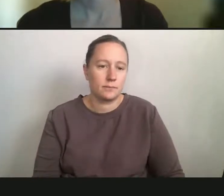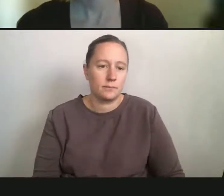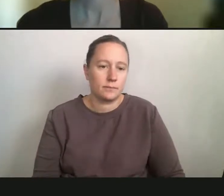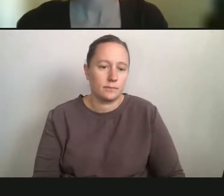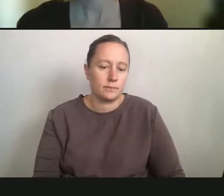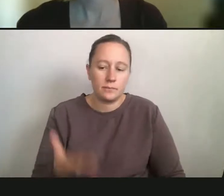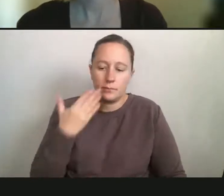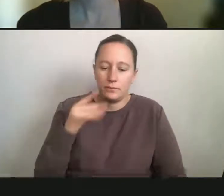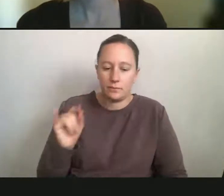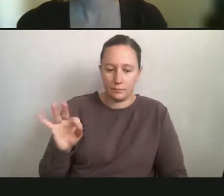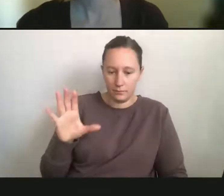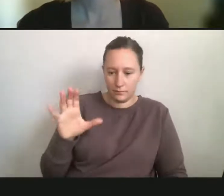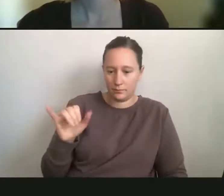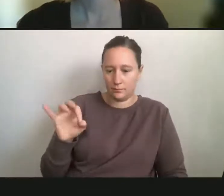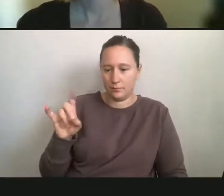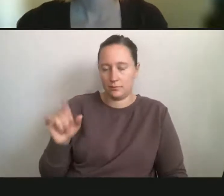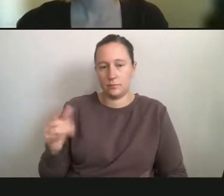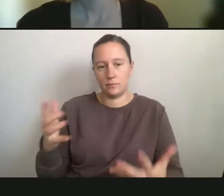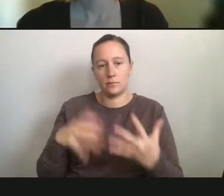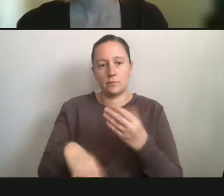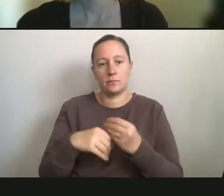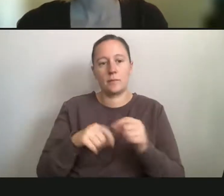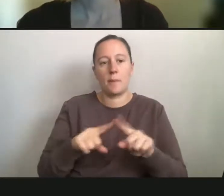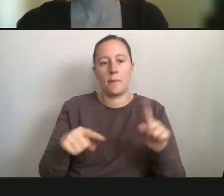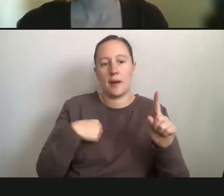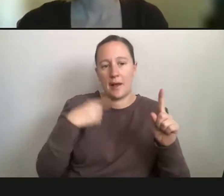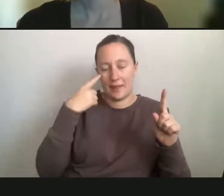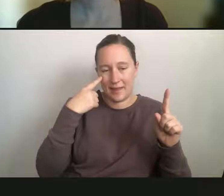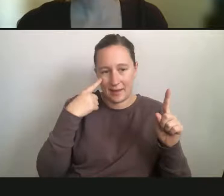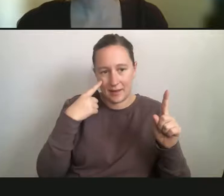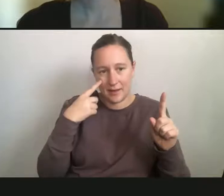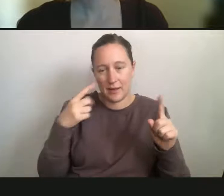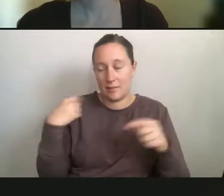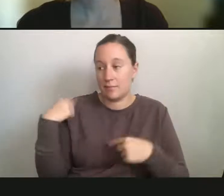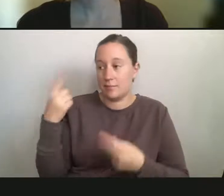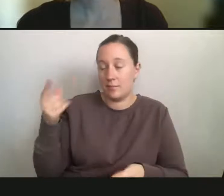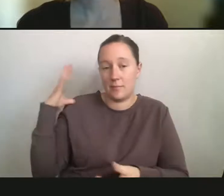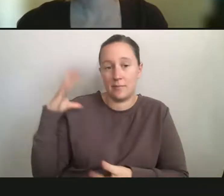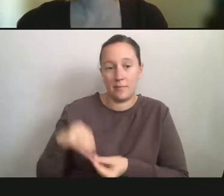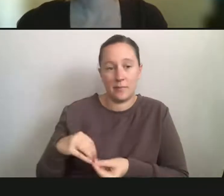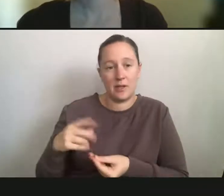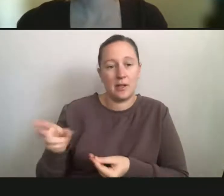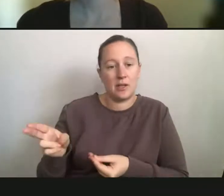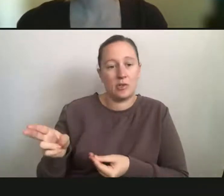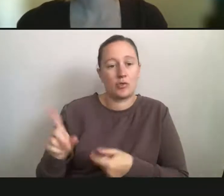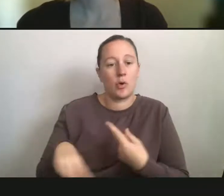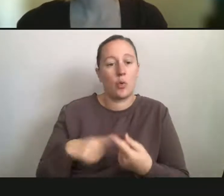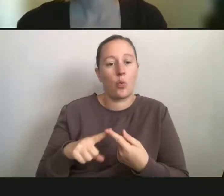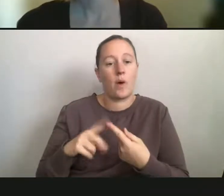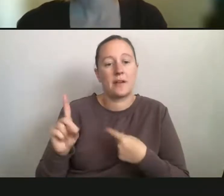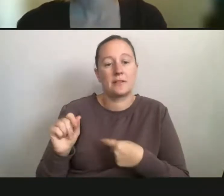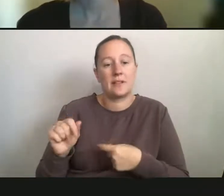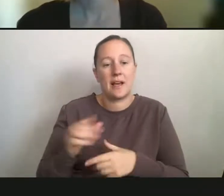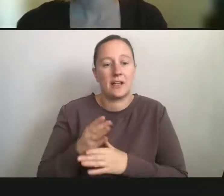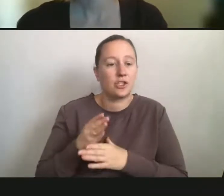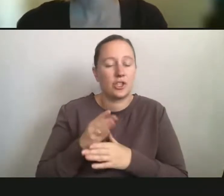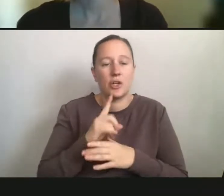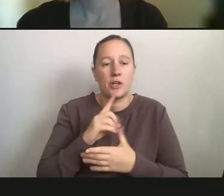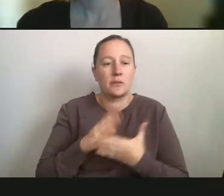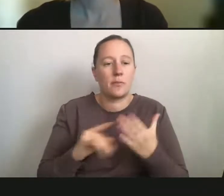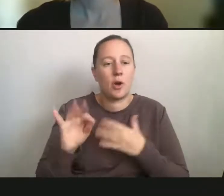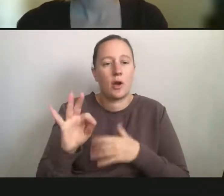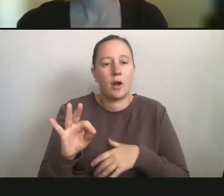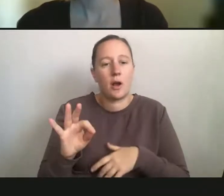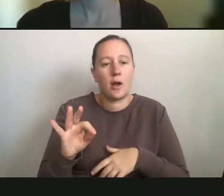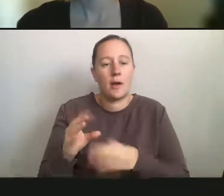I don't know if Cindy maybe also wants to jump in on this, but I would just say that I think historically, when data sharing is part of the